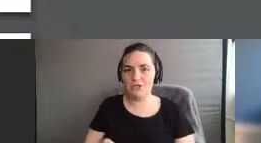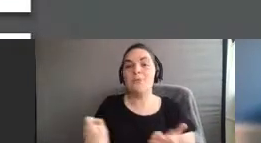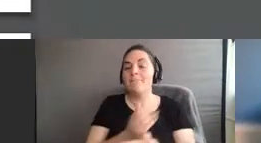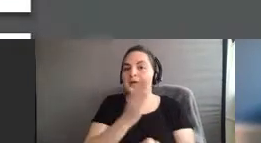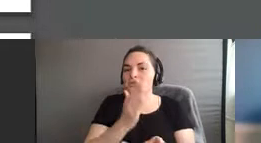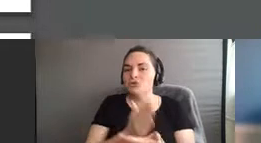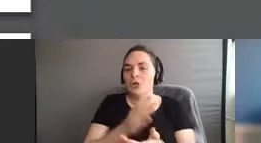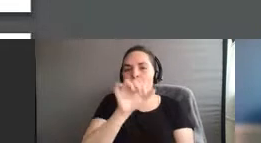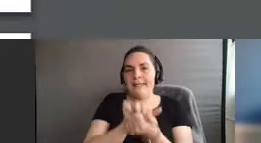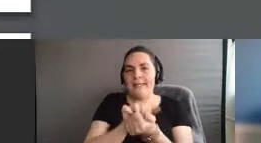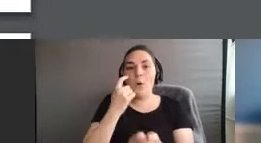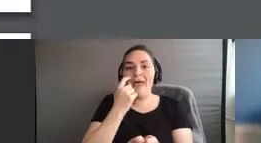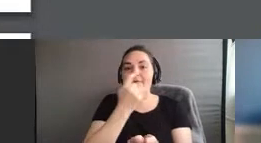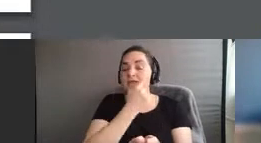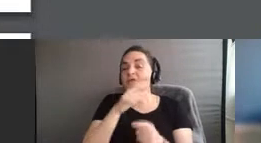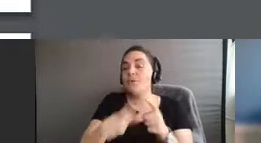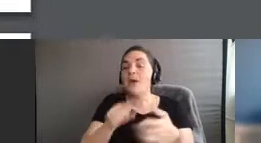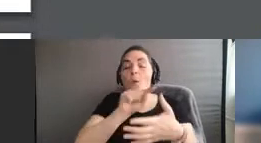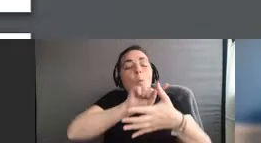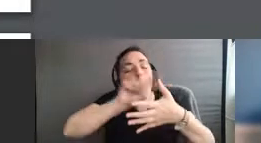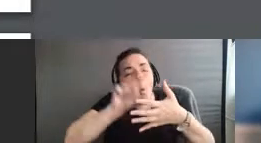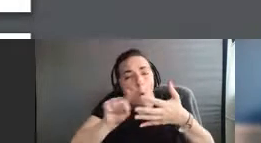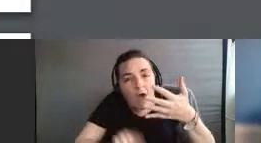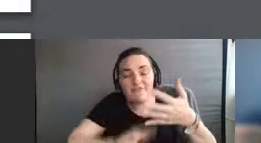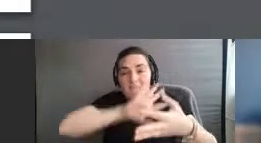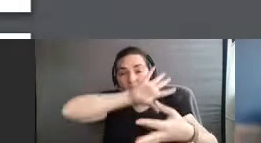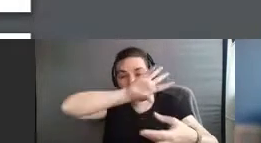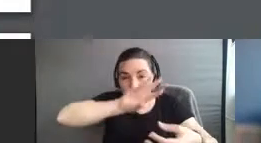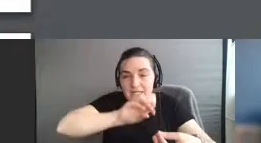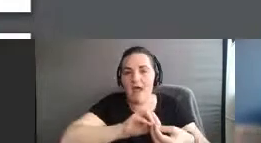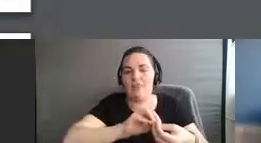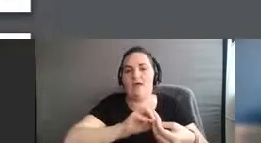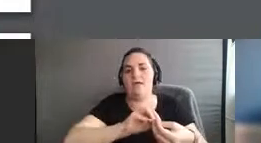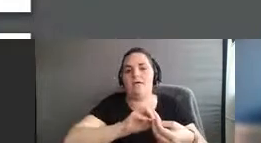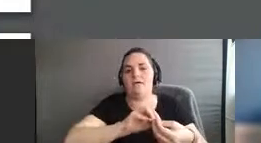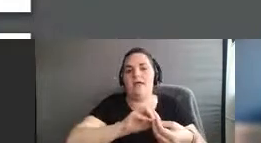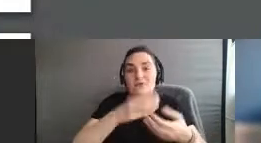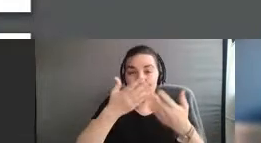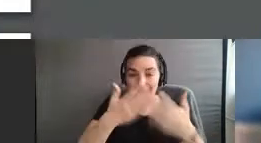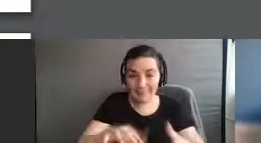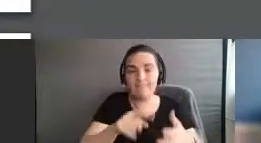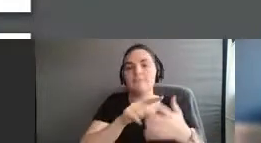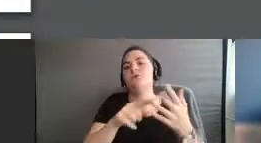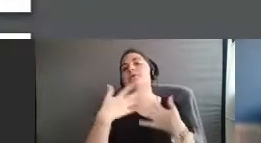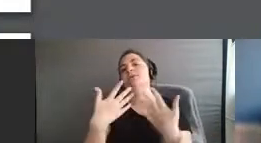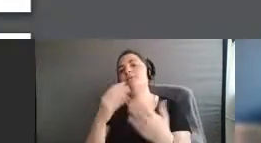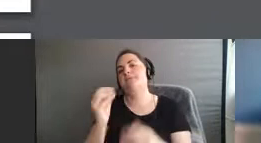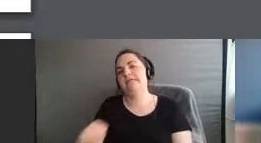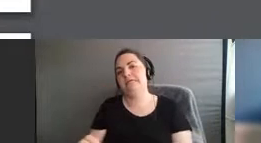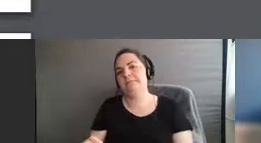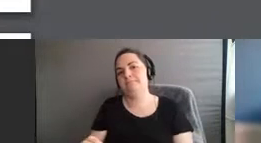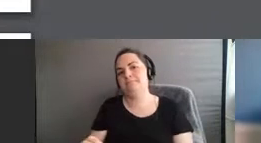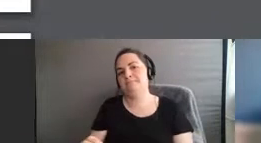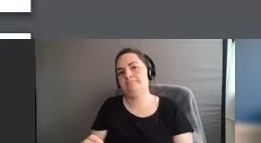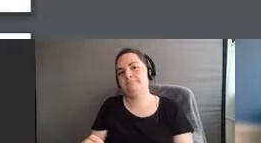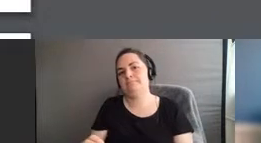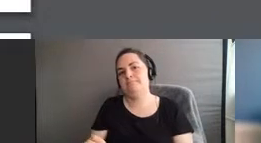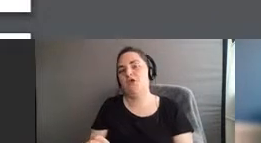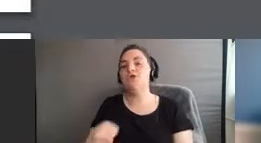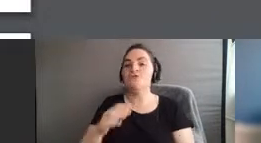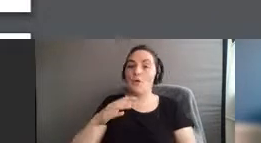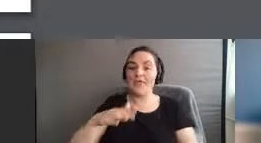into a Word document, and at the end of the module, you hand that in as a second document alongside either your presentation